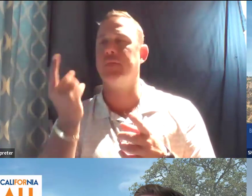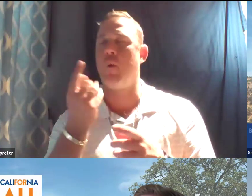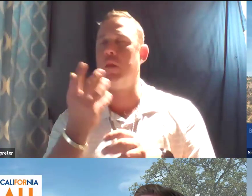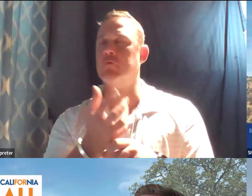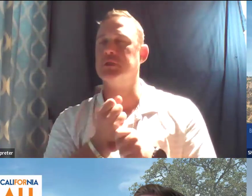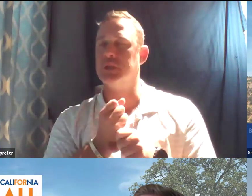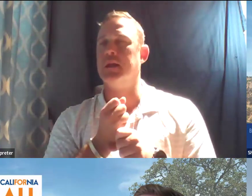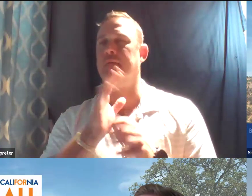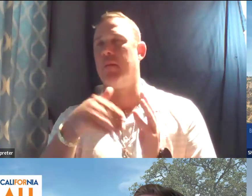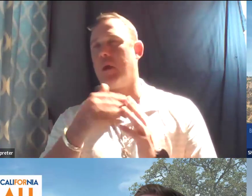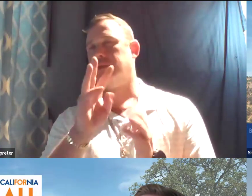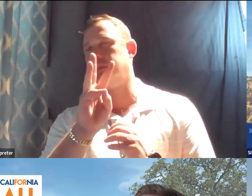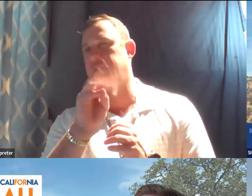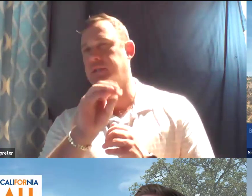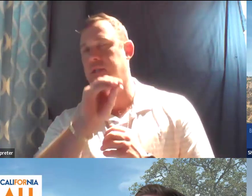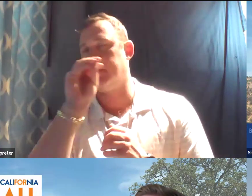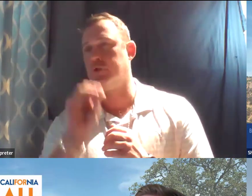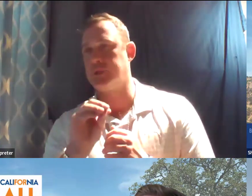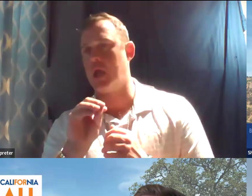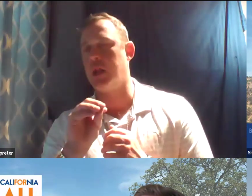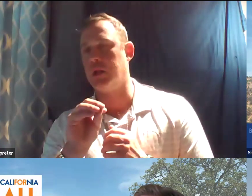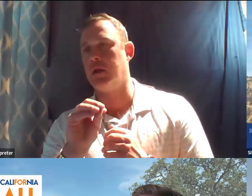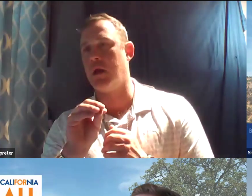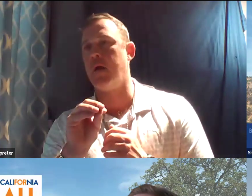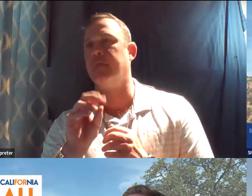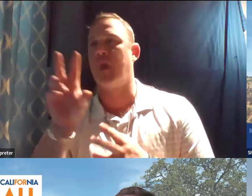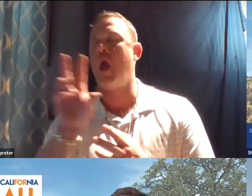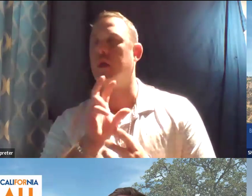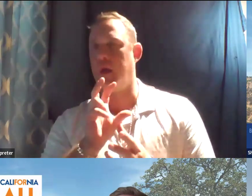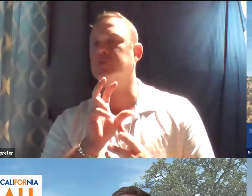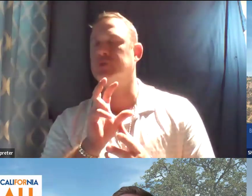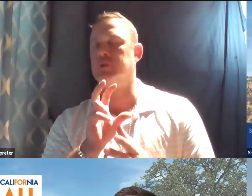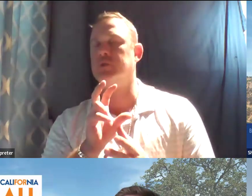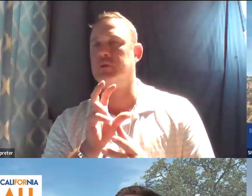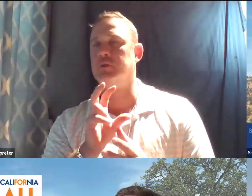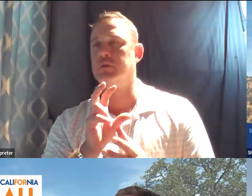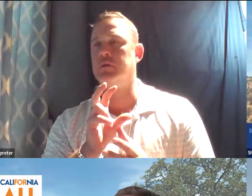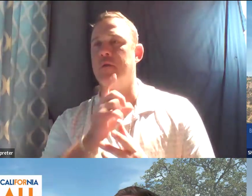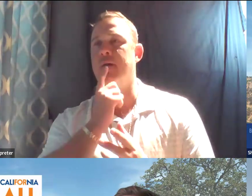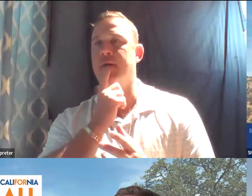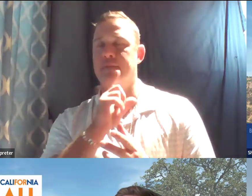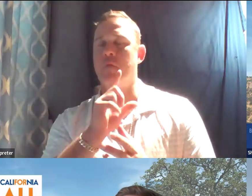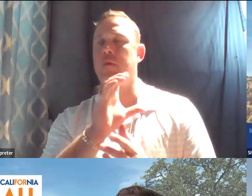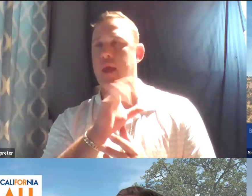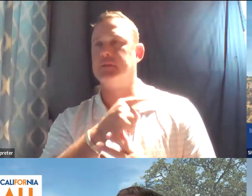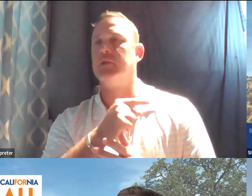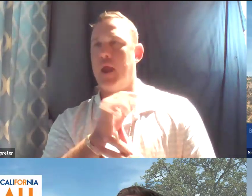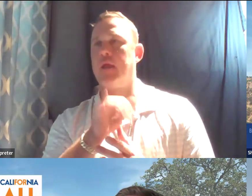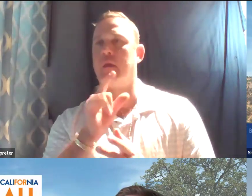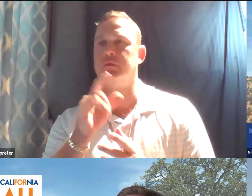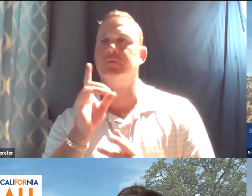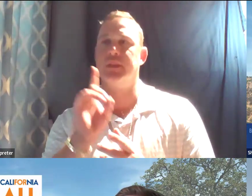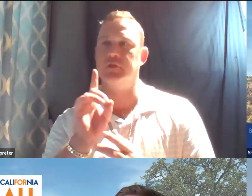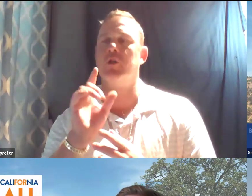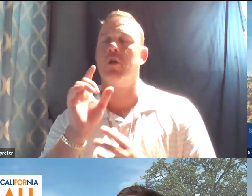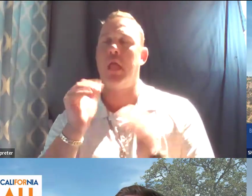about 60% of the allocation for capacity grants that was called out in the Digital